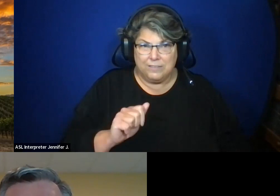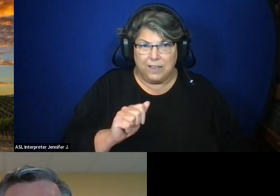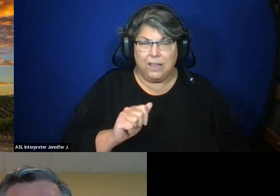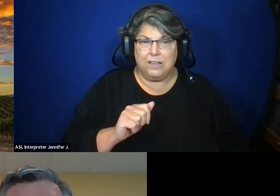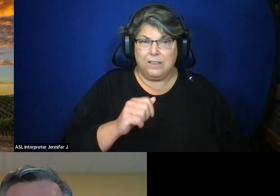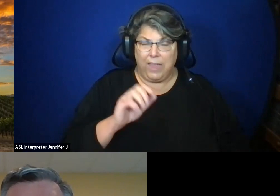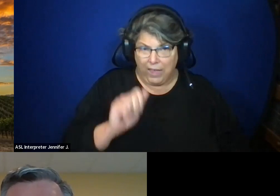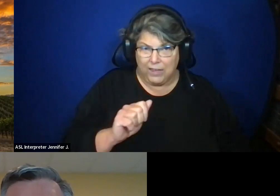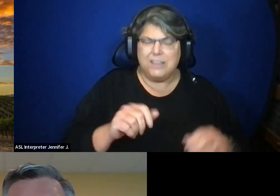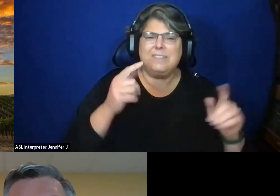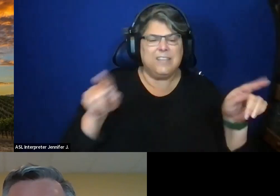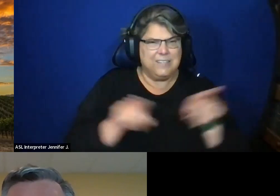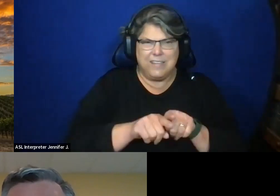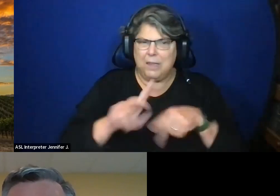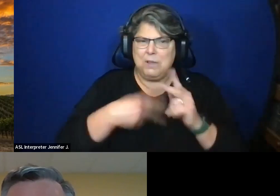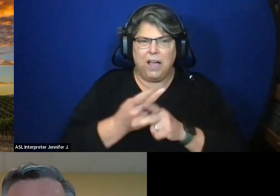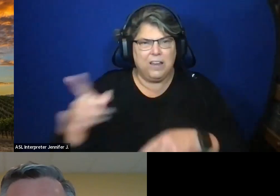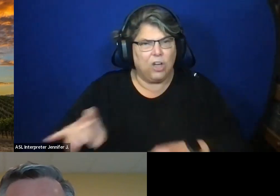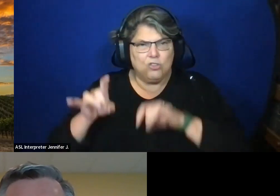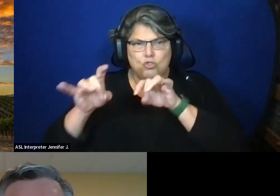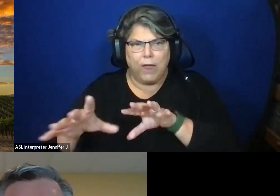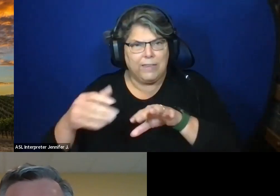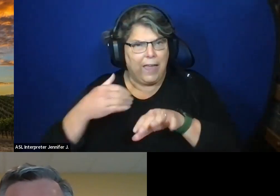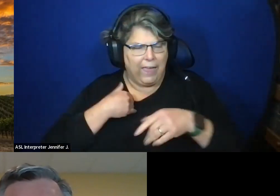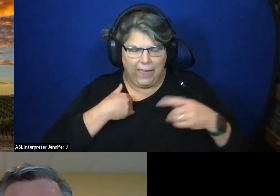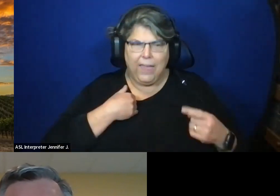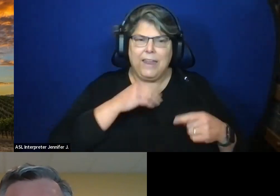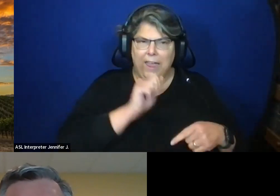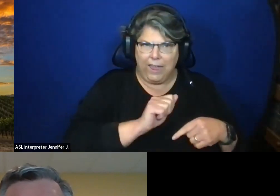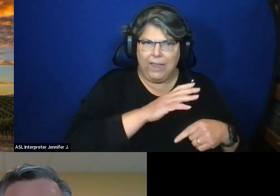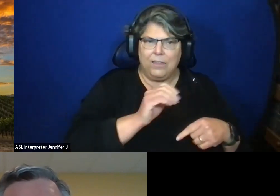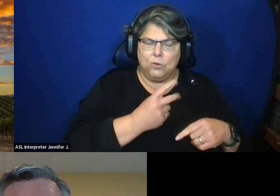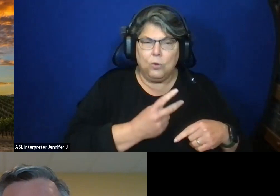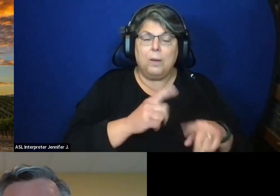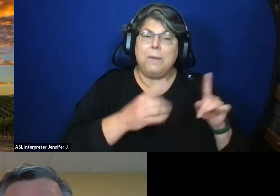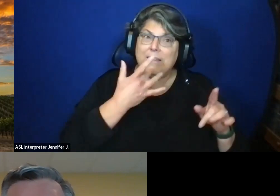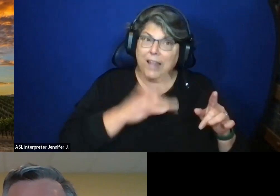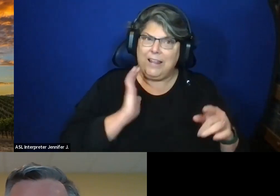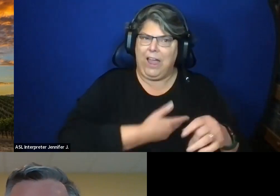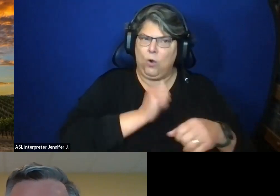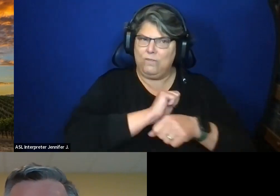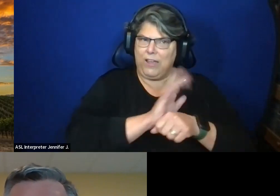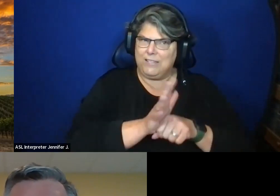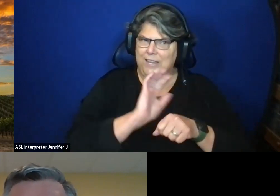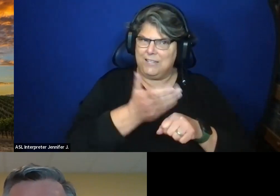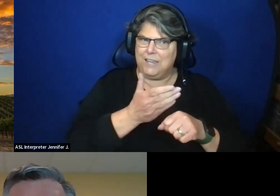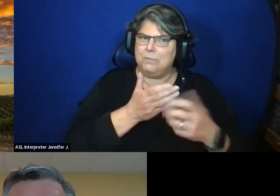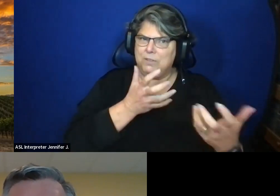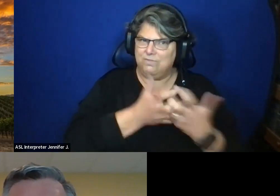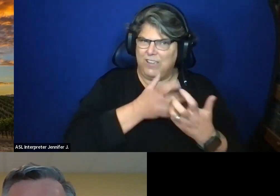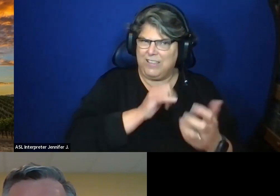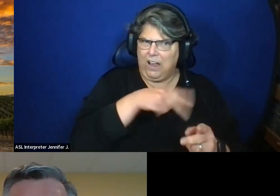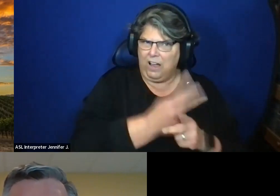that was seen in Australia. The good news is vaccine seems to match. So vaccine matches both circulating